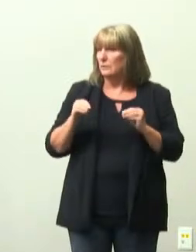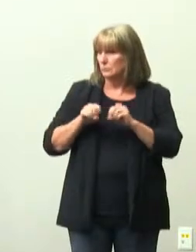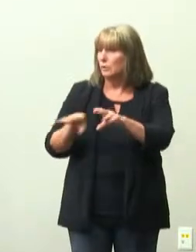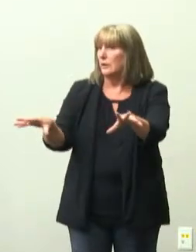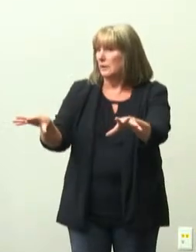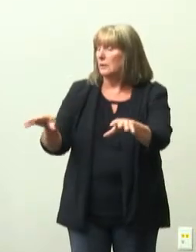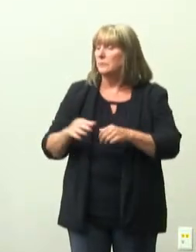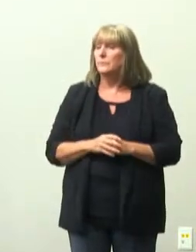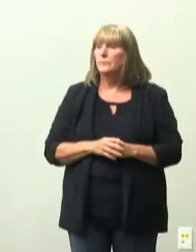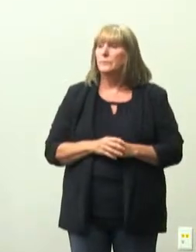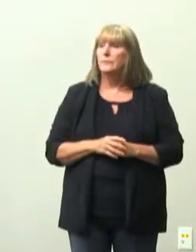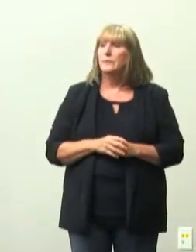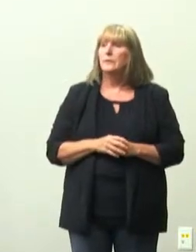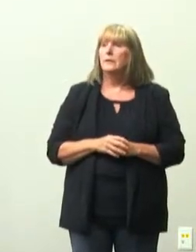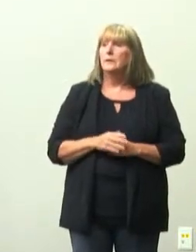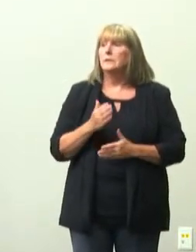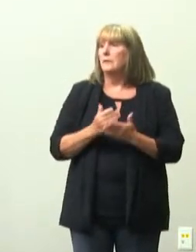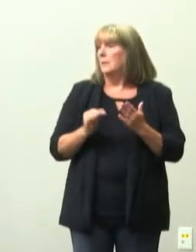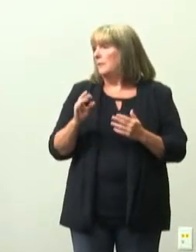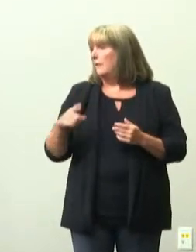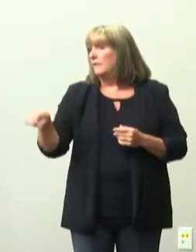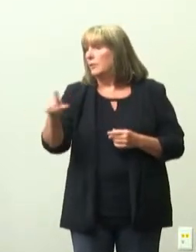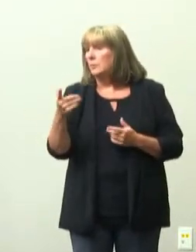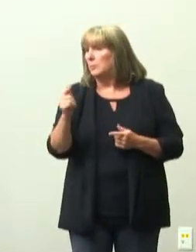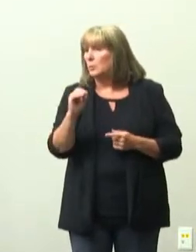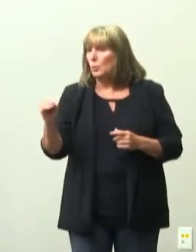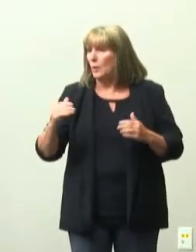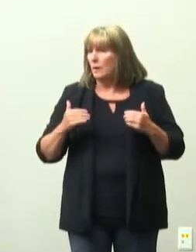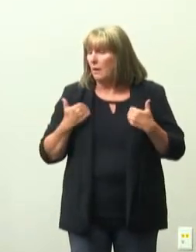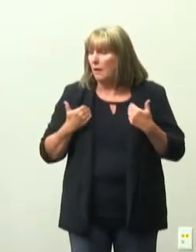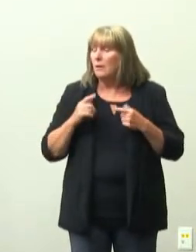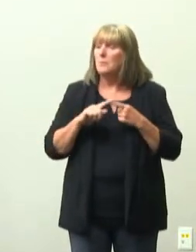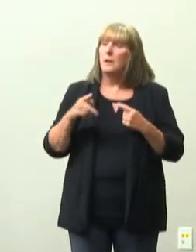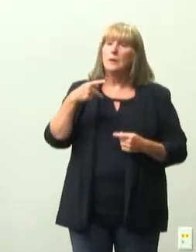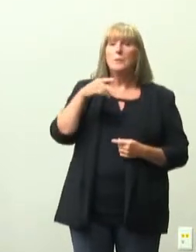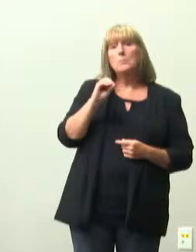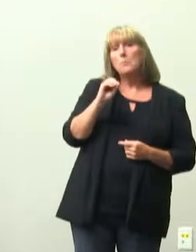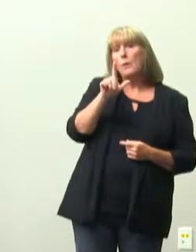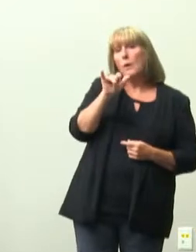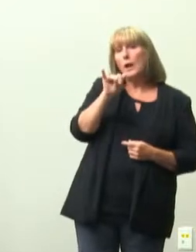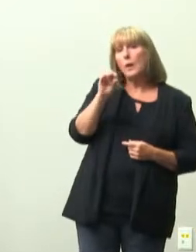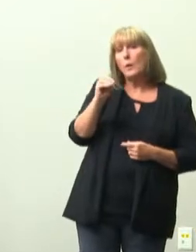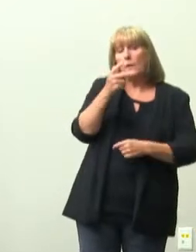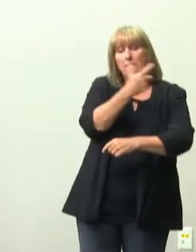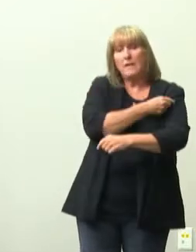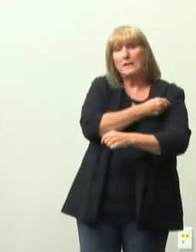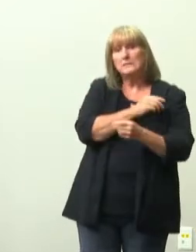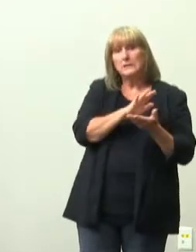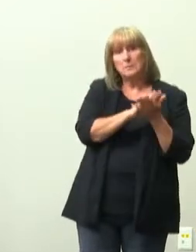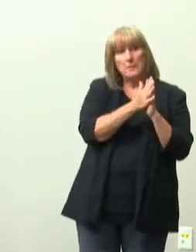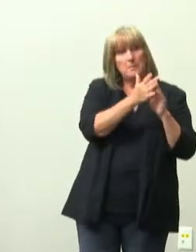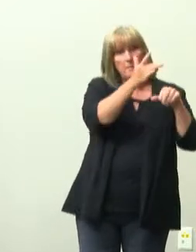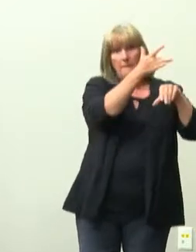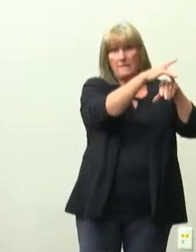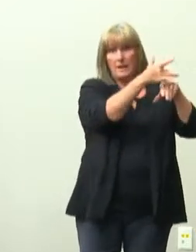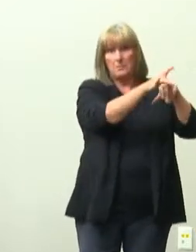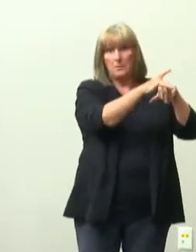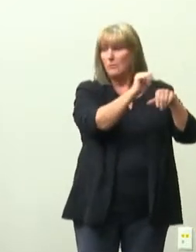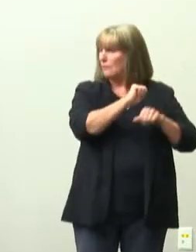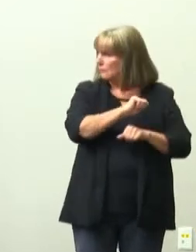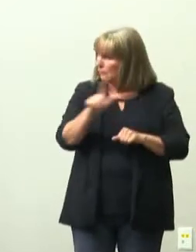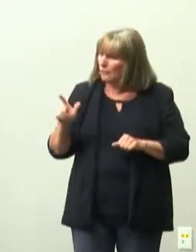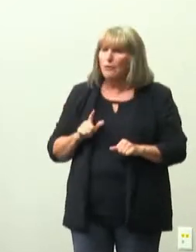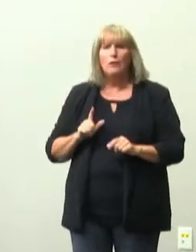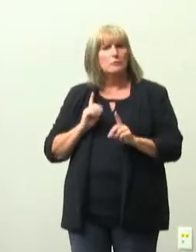some of you are probably too young, but when the polio vaccine became available, we all went and